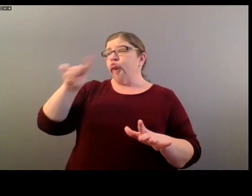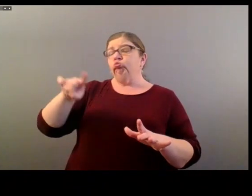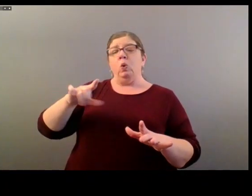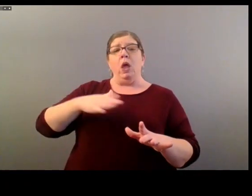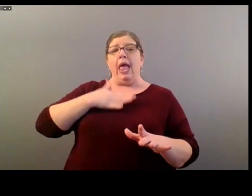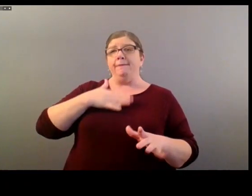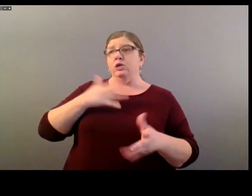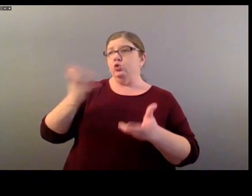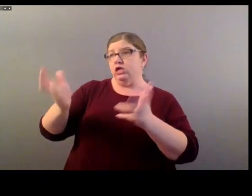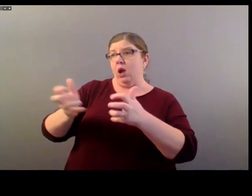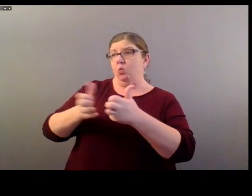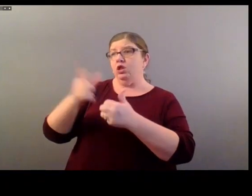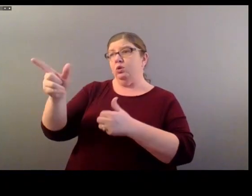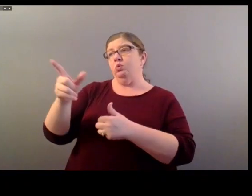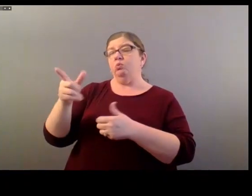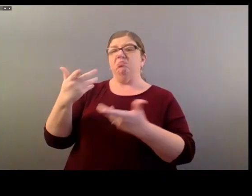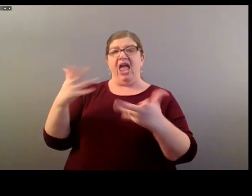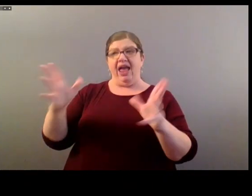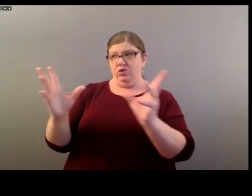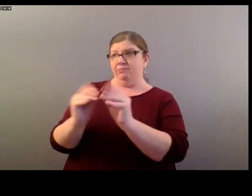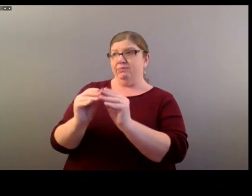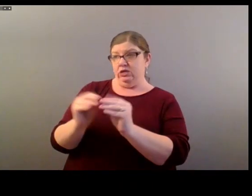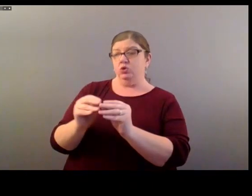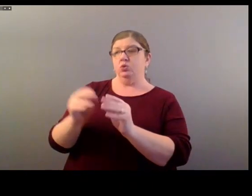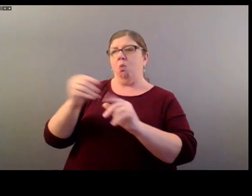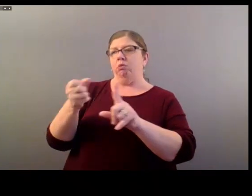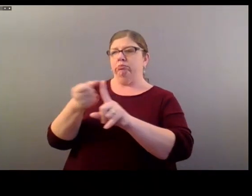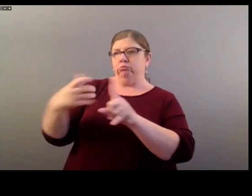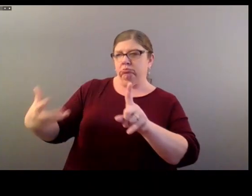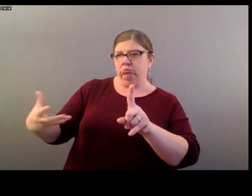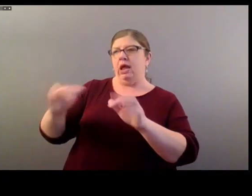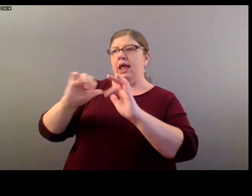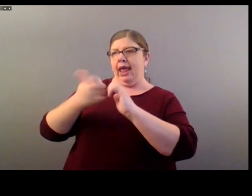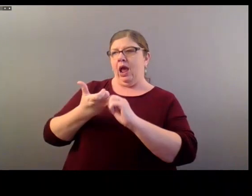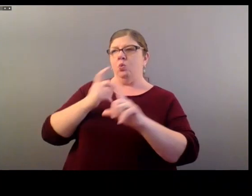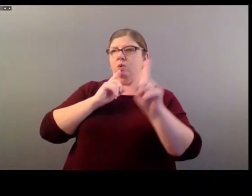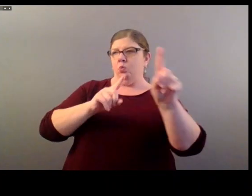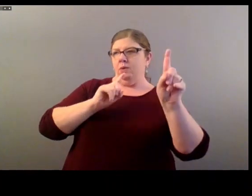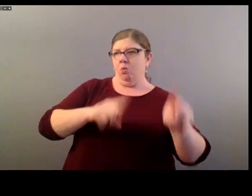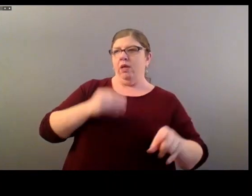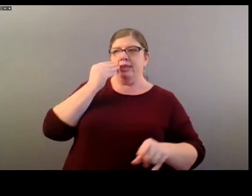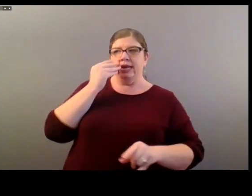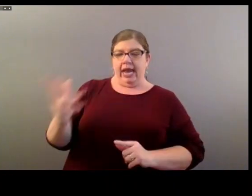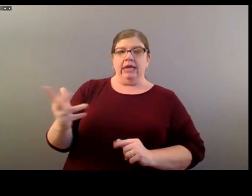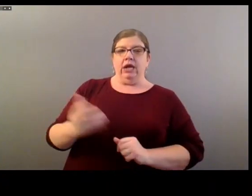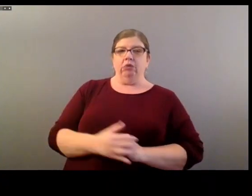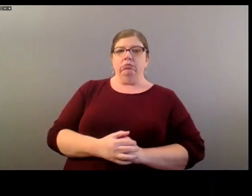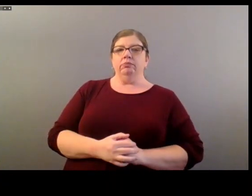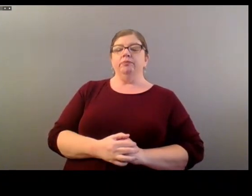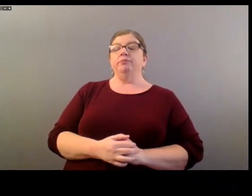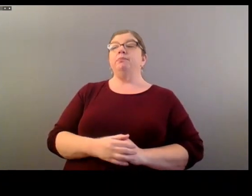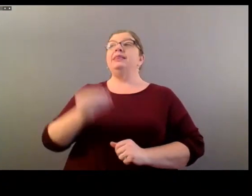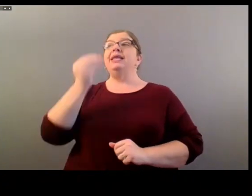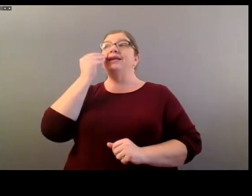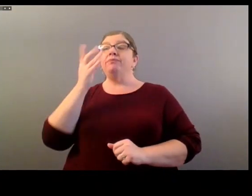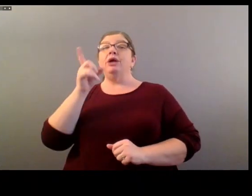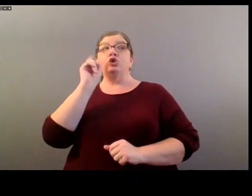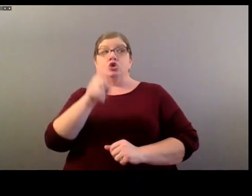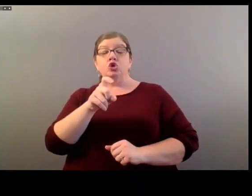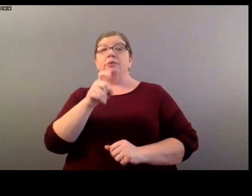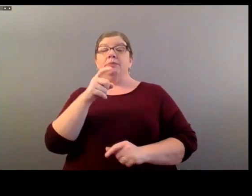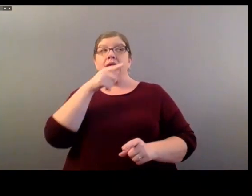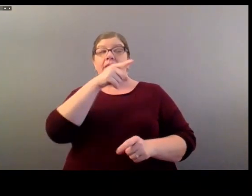chat with you offline to explain how we report out the data. But the information should be in the